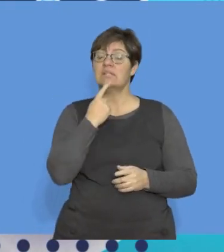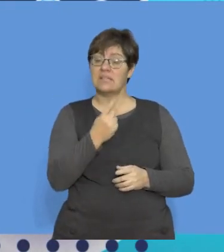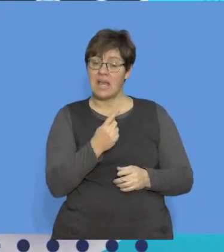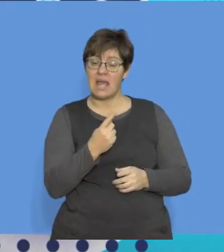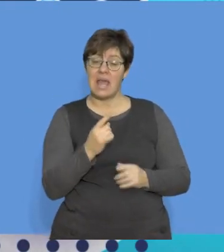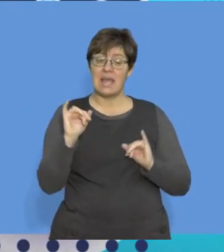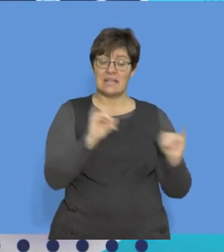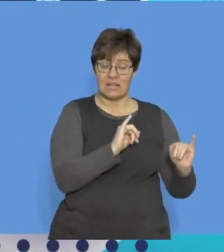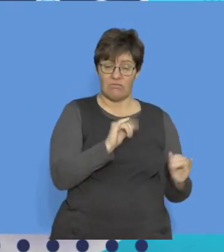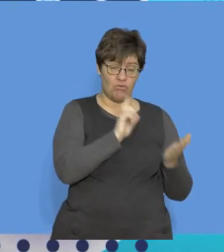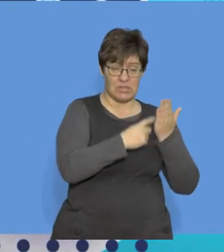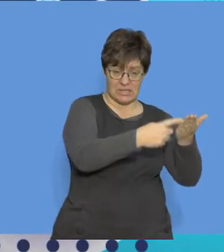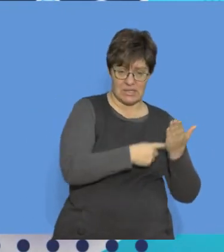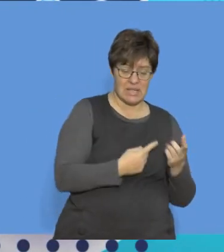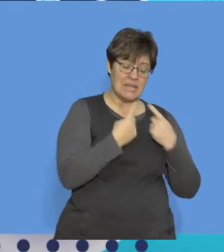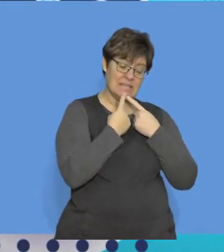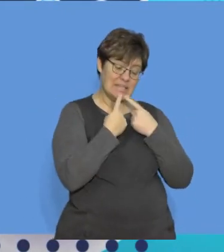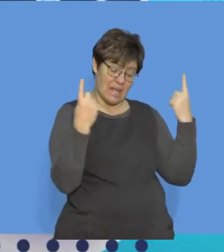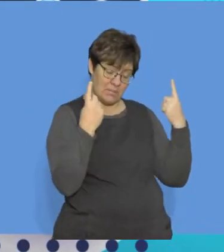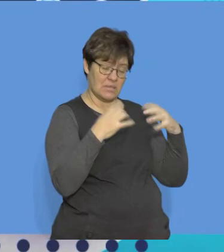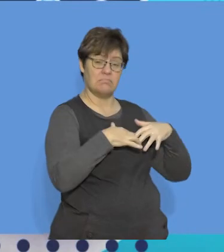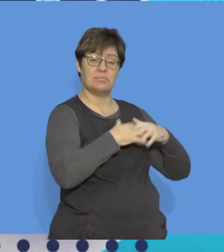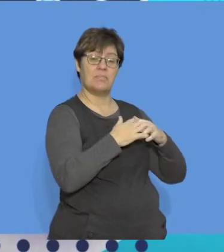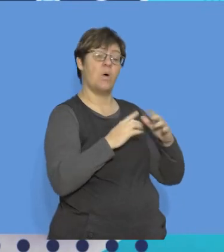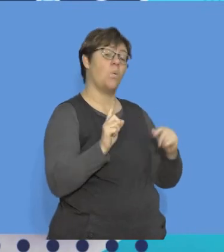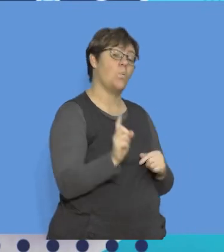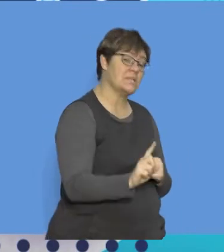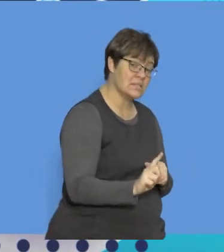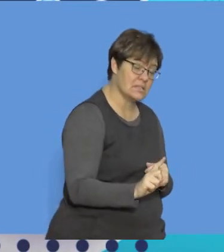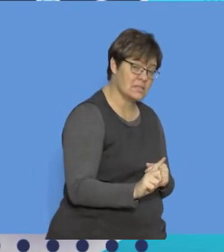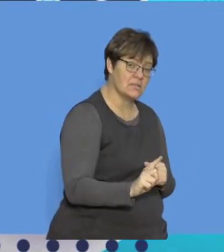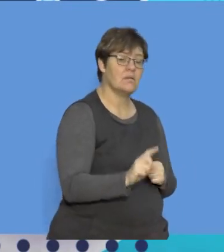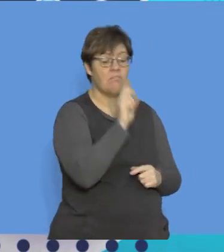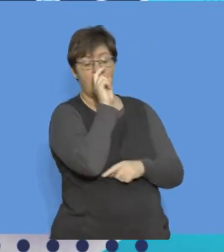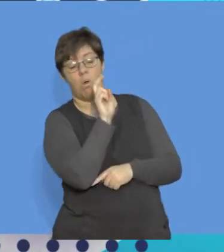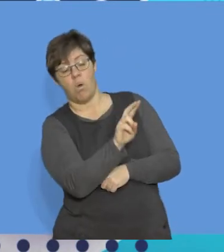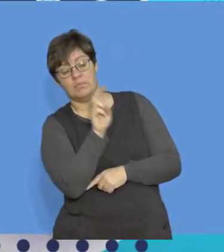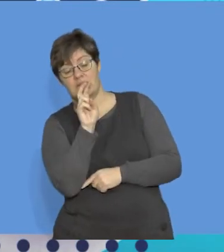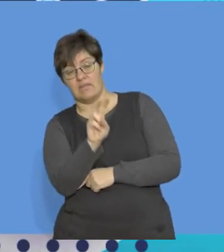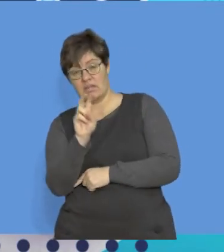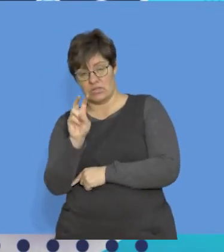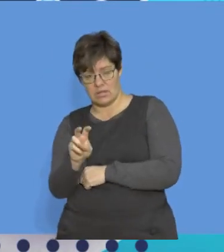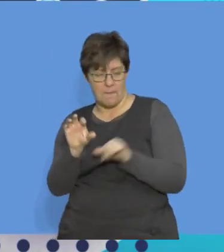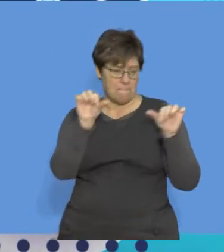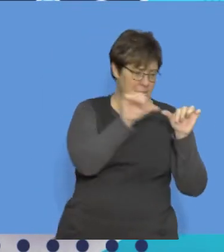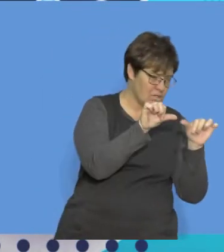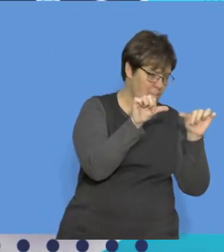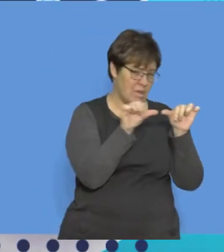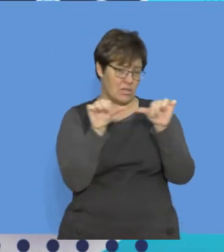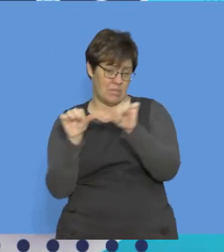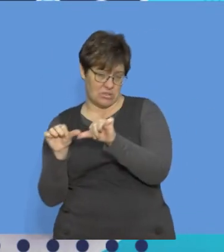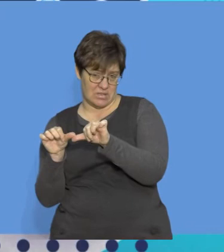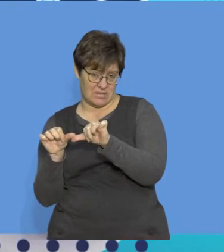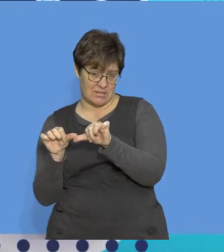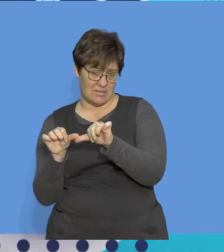is a statement we make based on observations and measurements. It has nothing to do